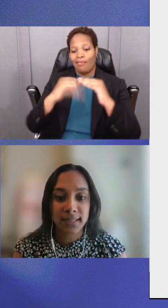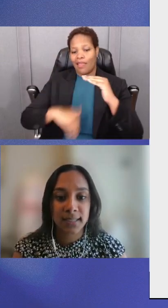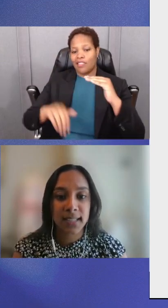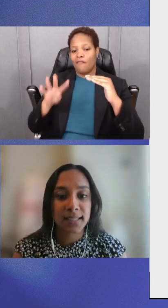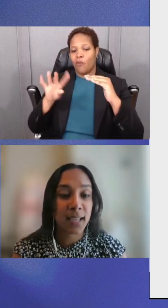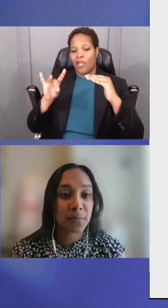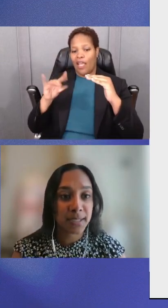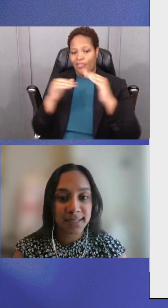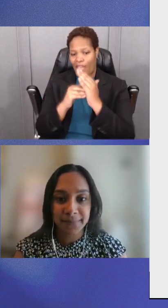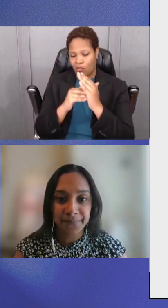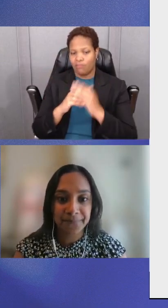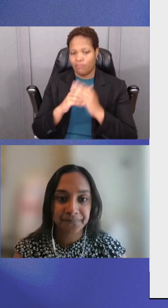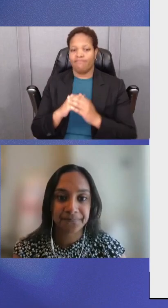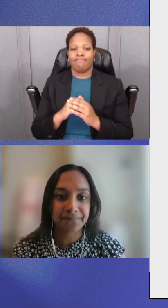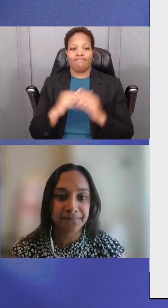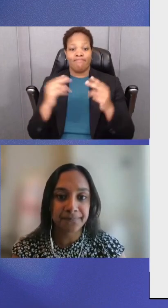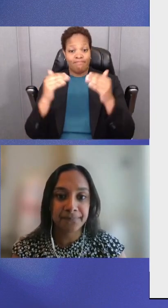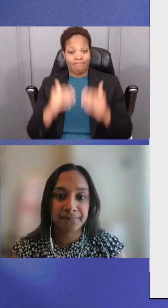$48,000. Next slide, please.